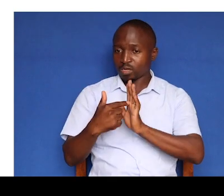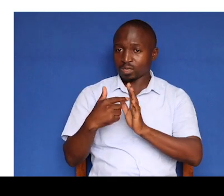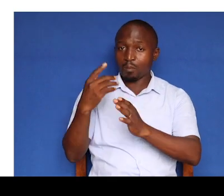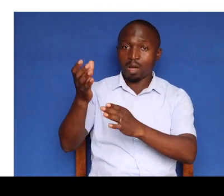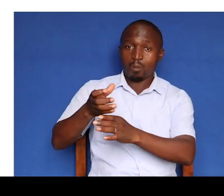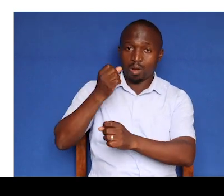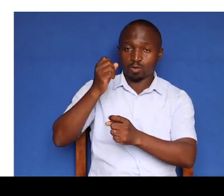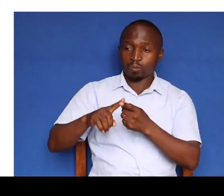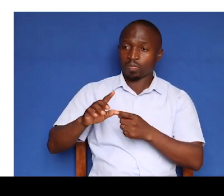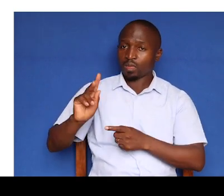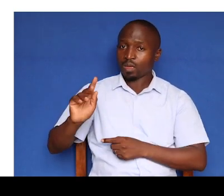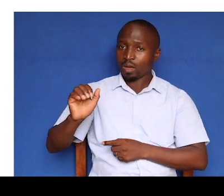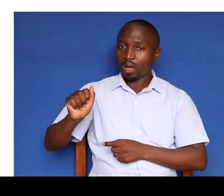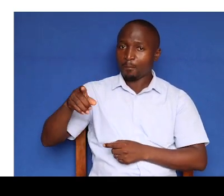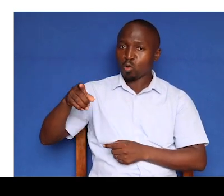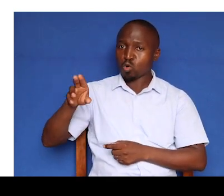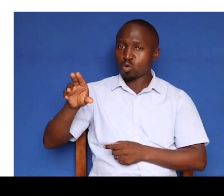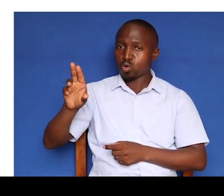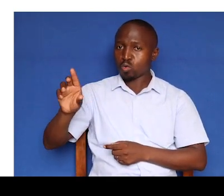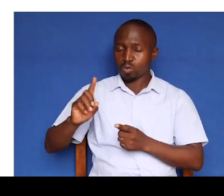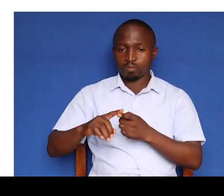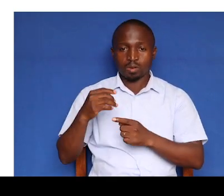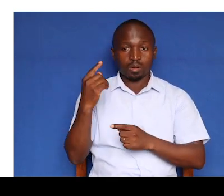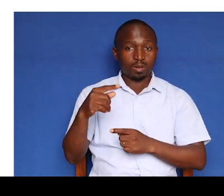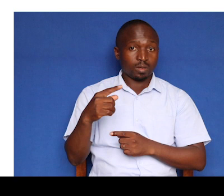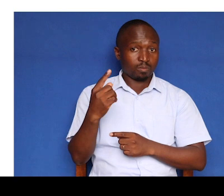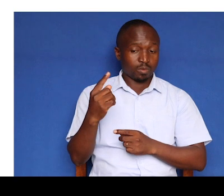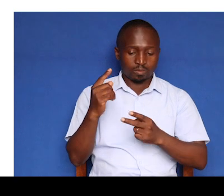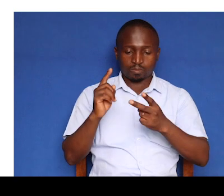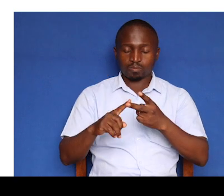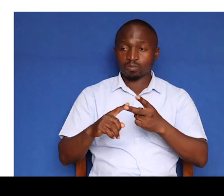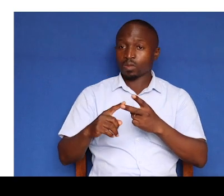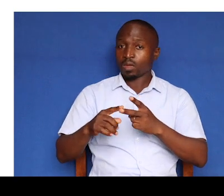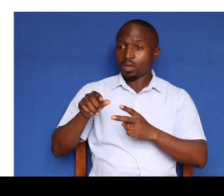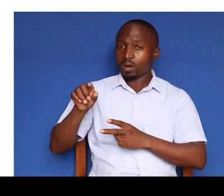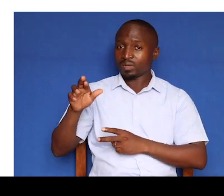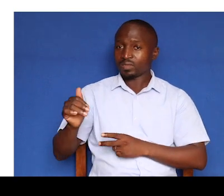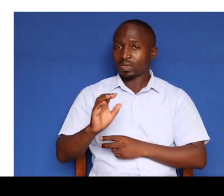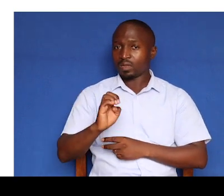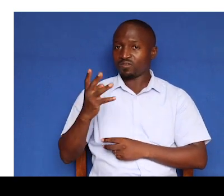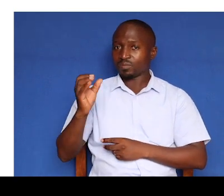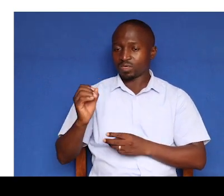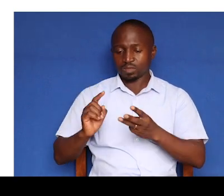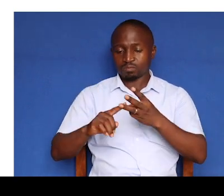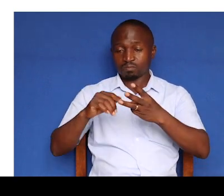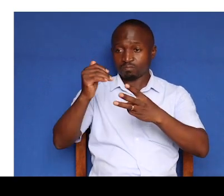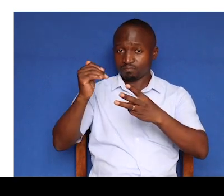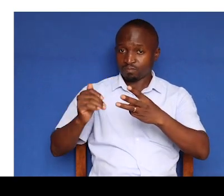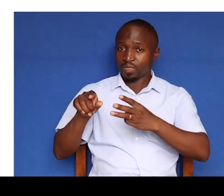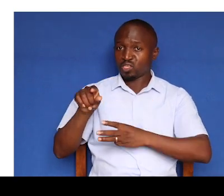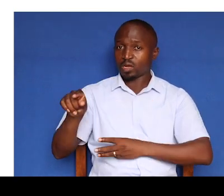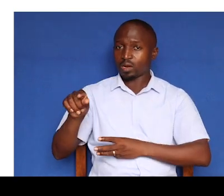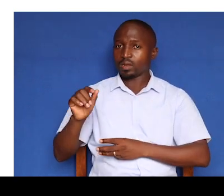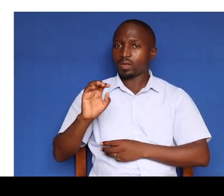G at 100,000 income, Ramatita 50,000 income, and